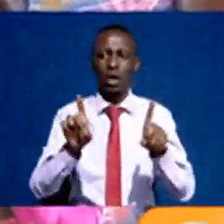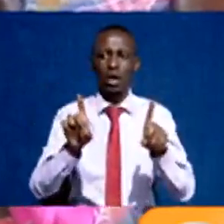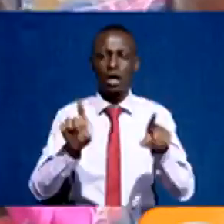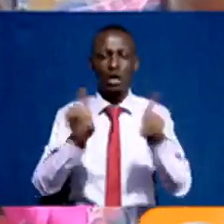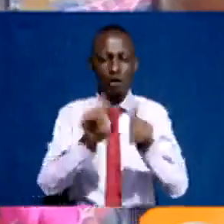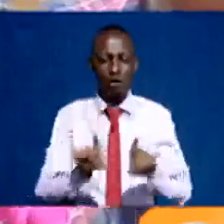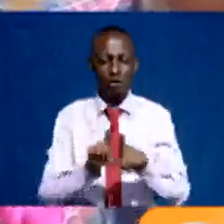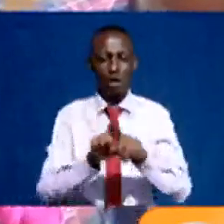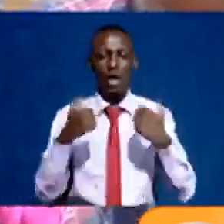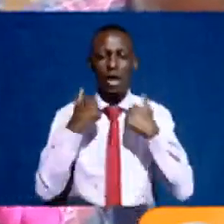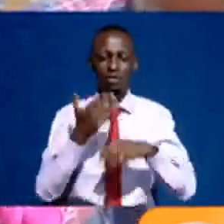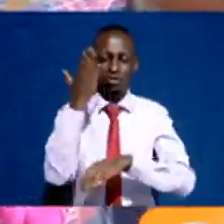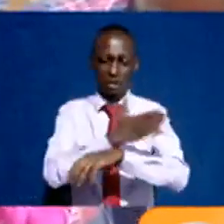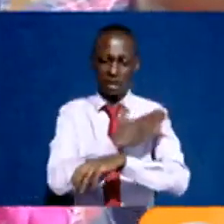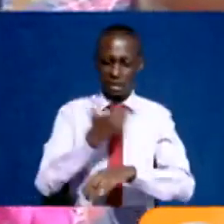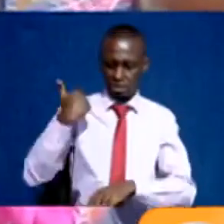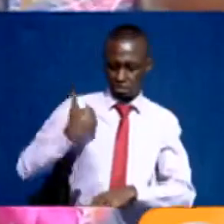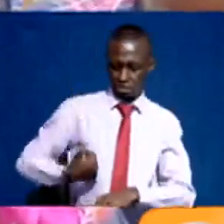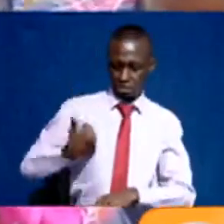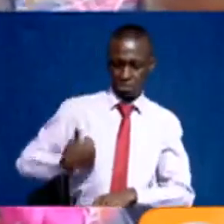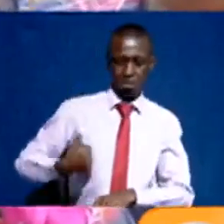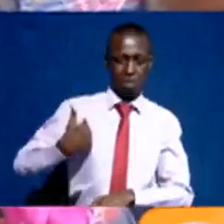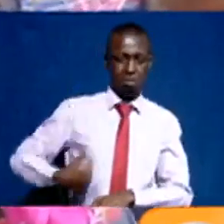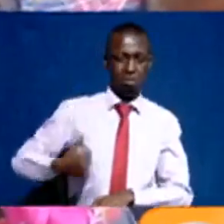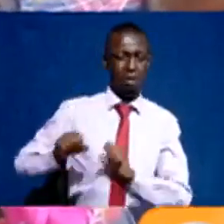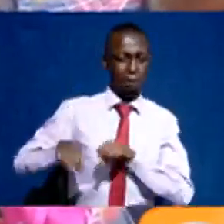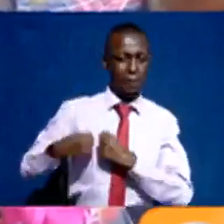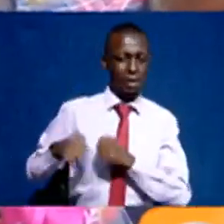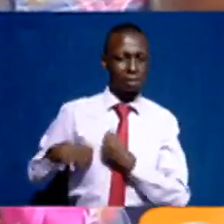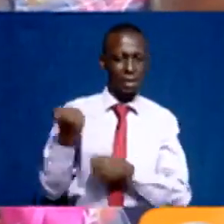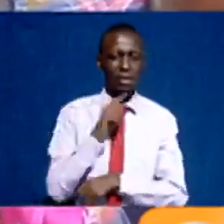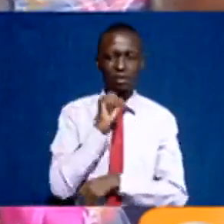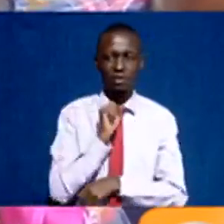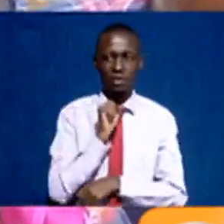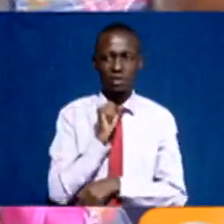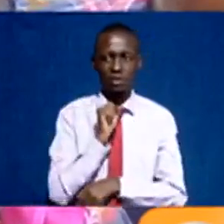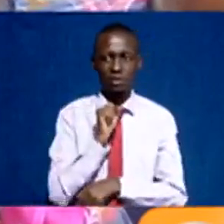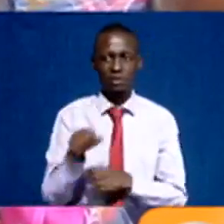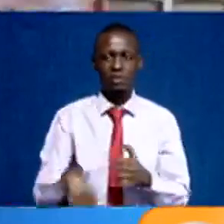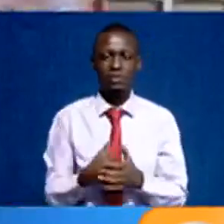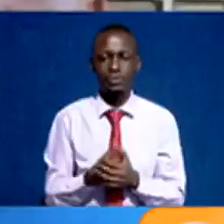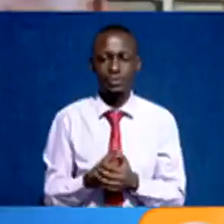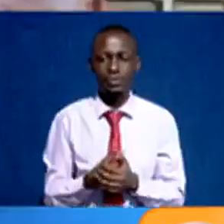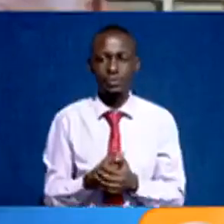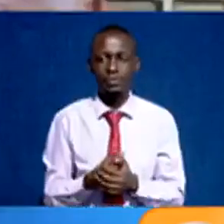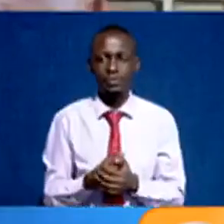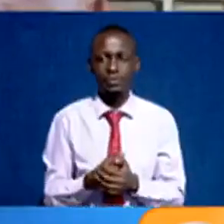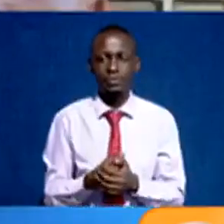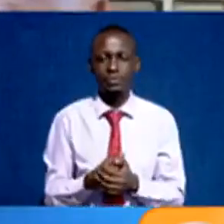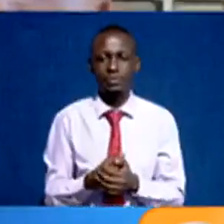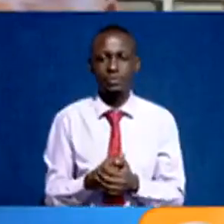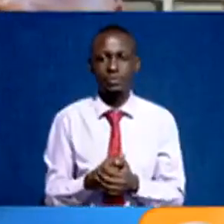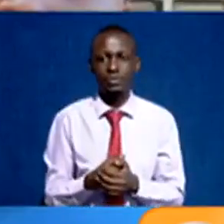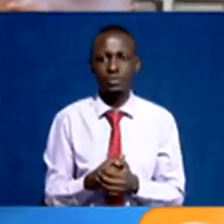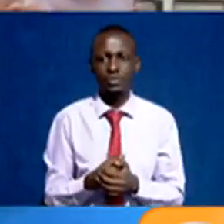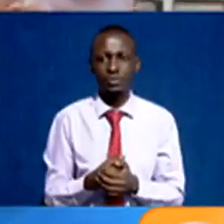injuries on the chest. There were rib fractures on the right side, from the 7th, 8th and 9th rib on the right side. Sasa tungeomba saizi,